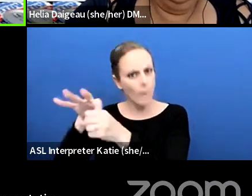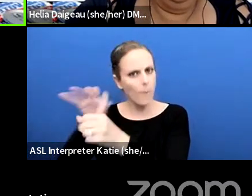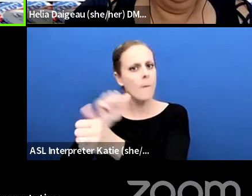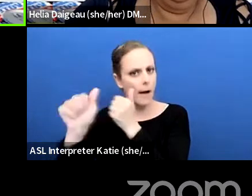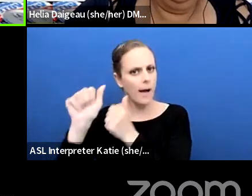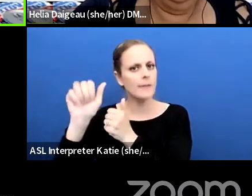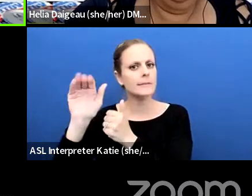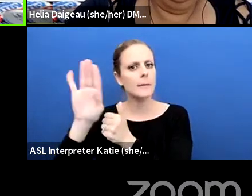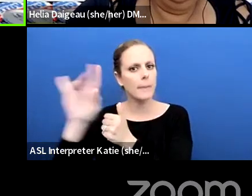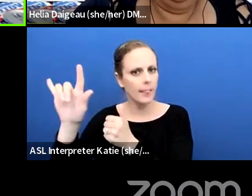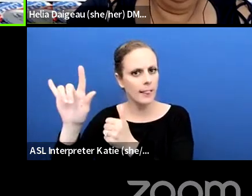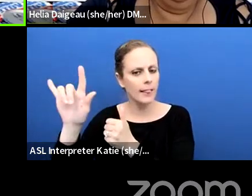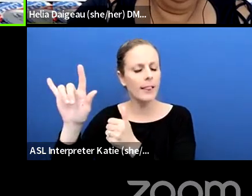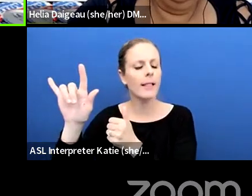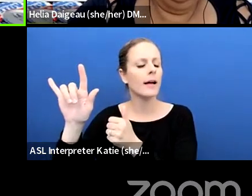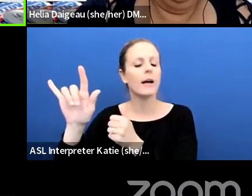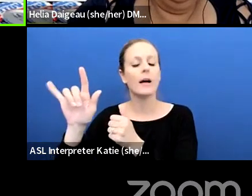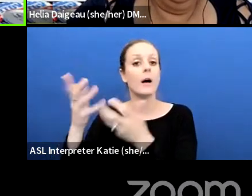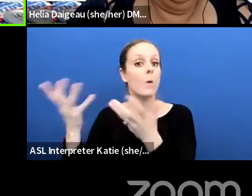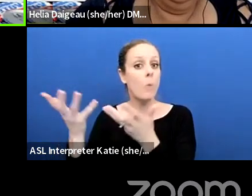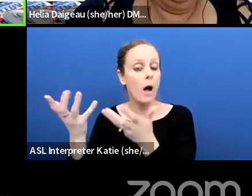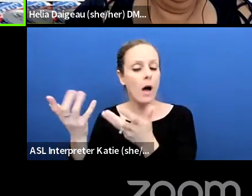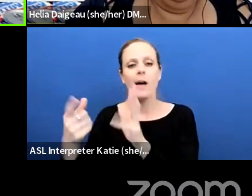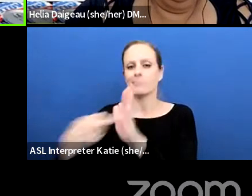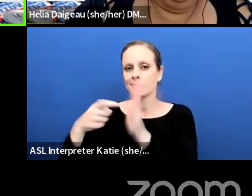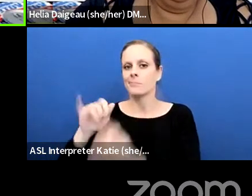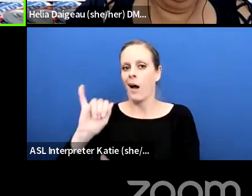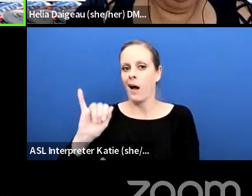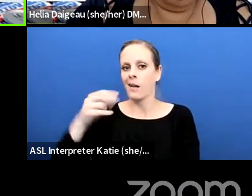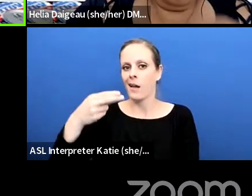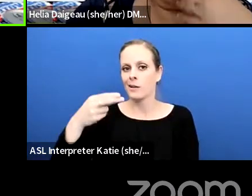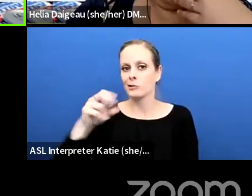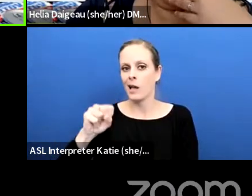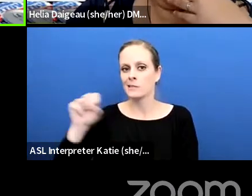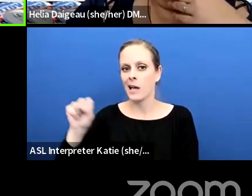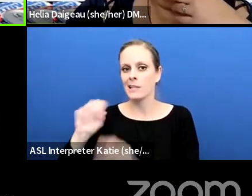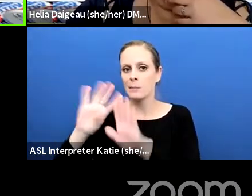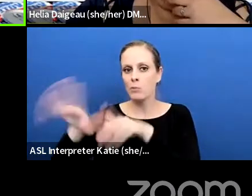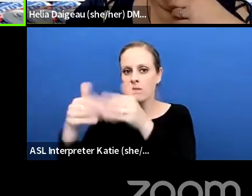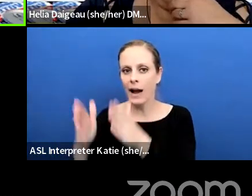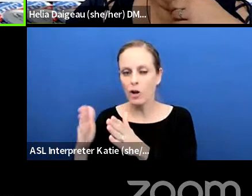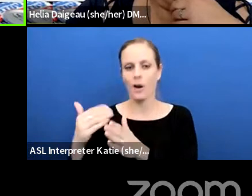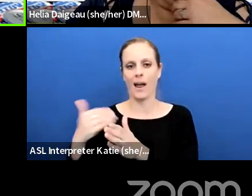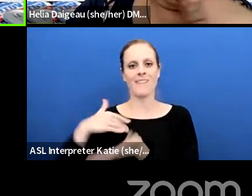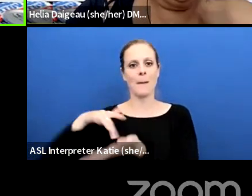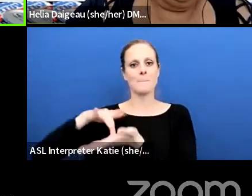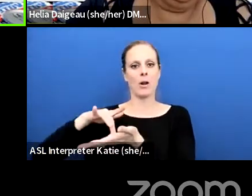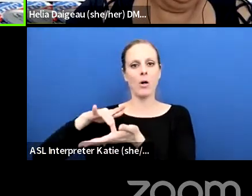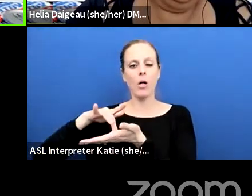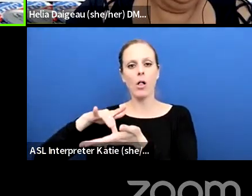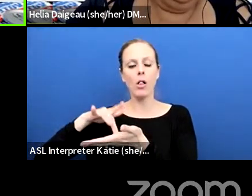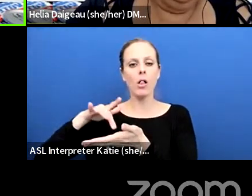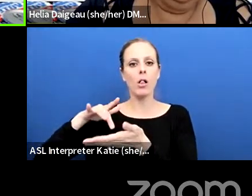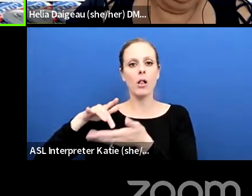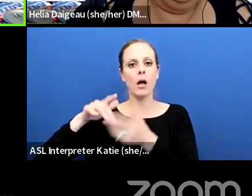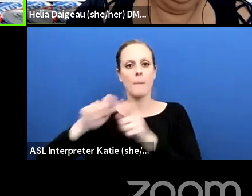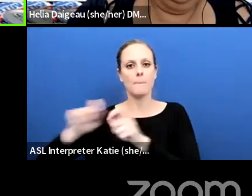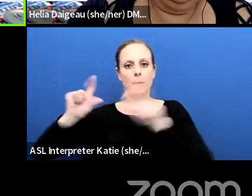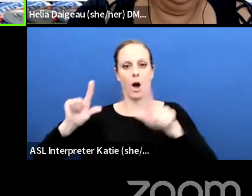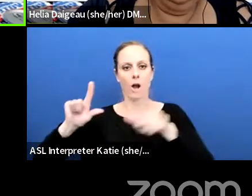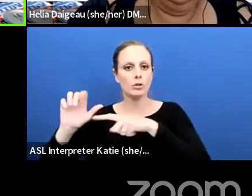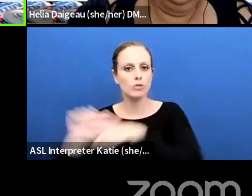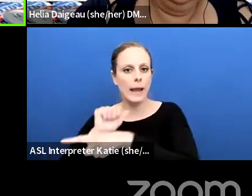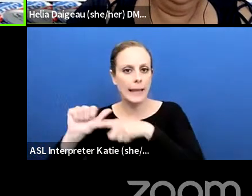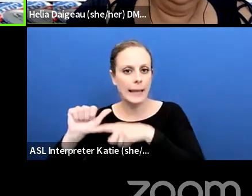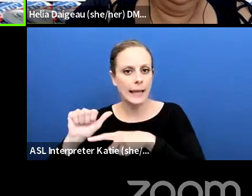that IHSS providers have a medical model of training. And it was coming out